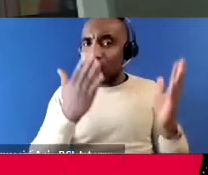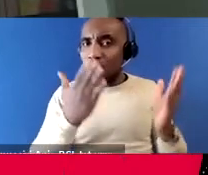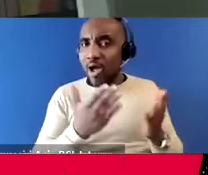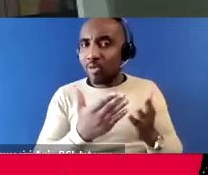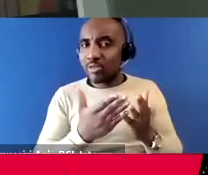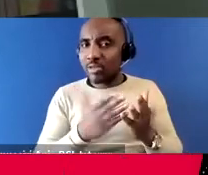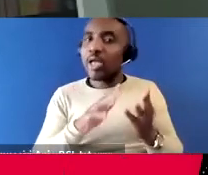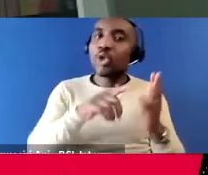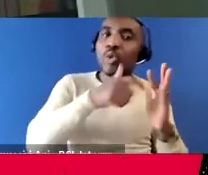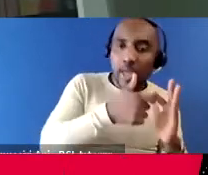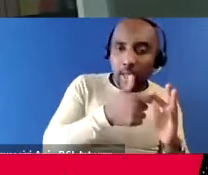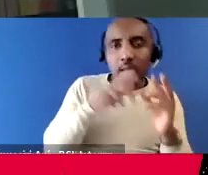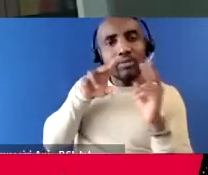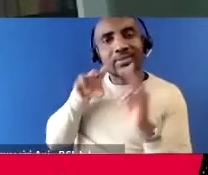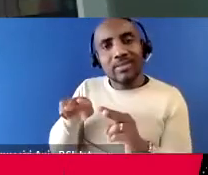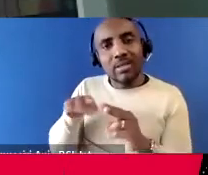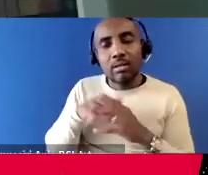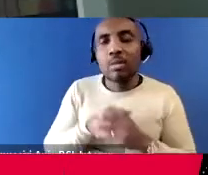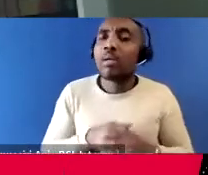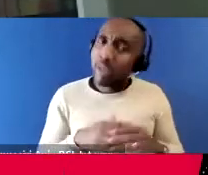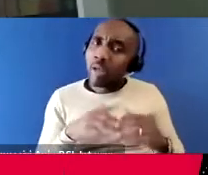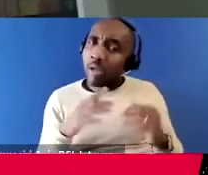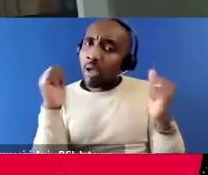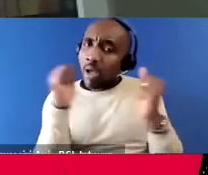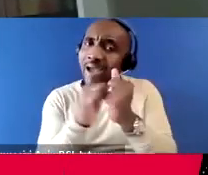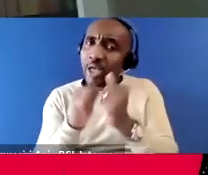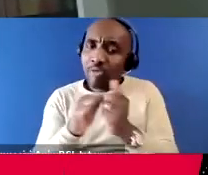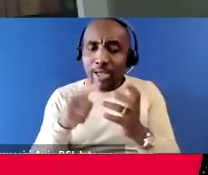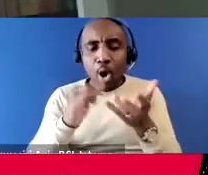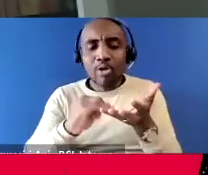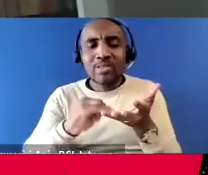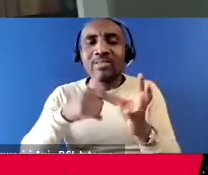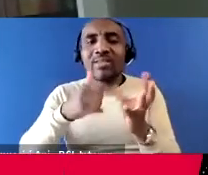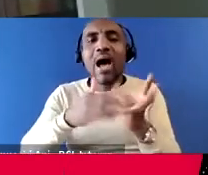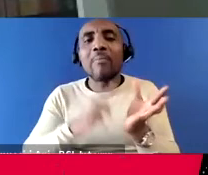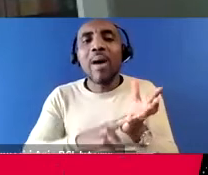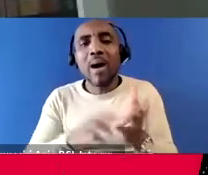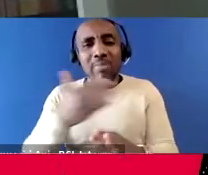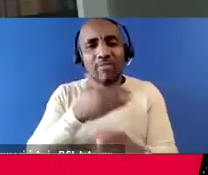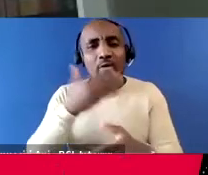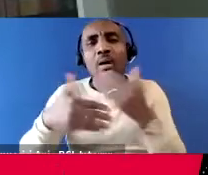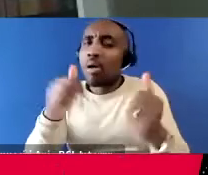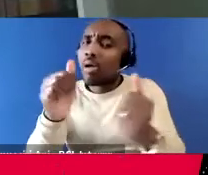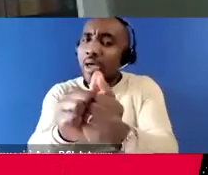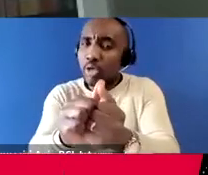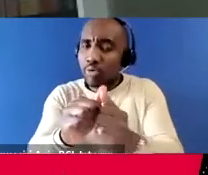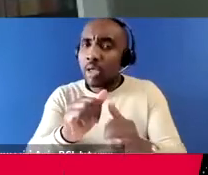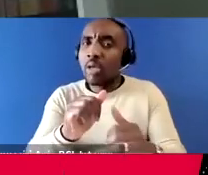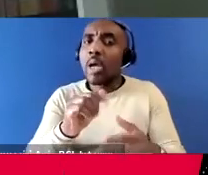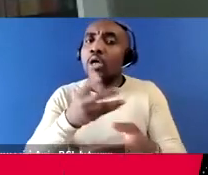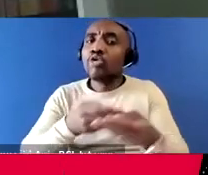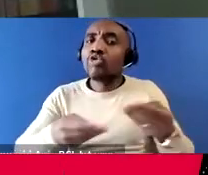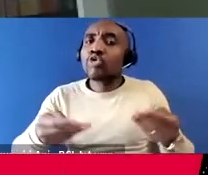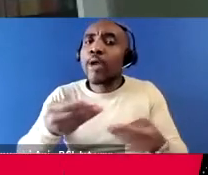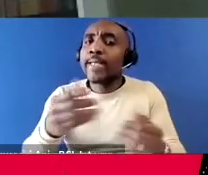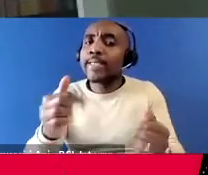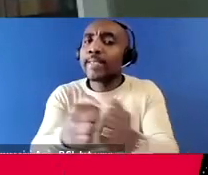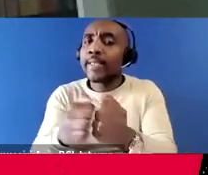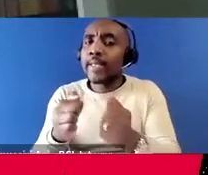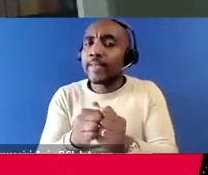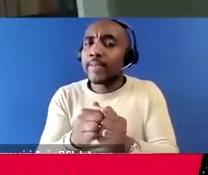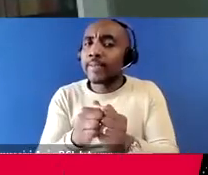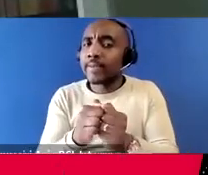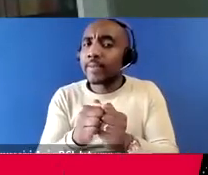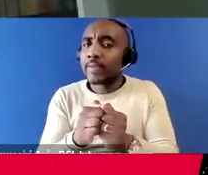the UK. I agree with everything Osamah said on what needs to do, but I think trade deals